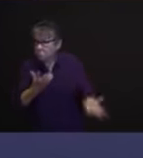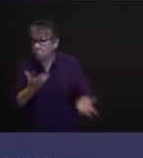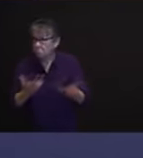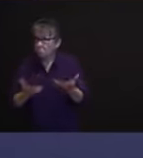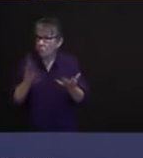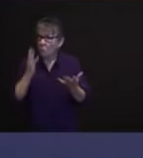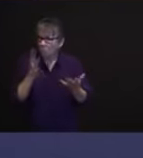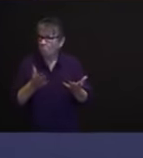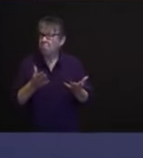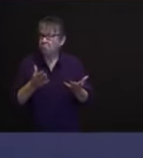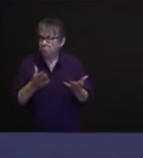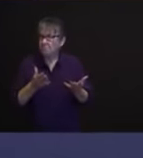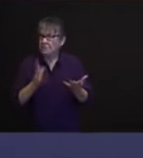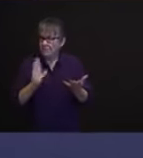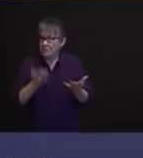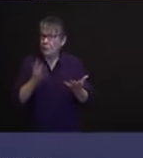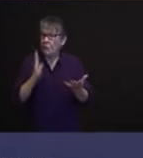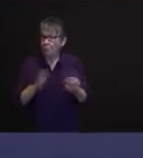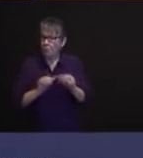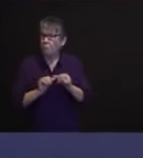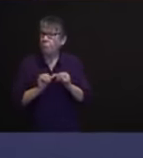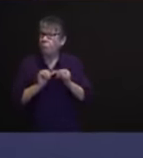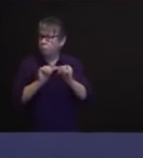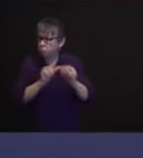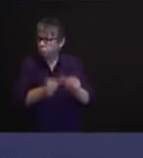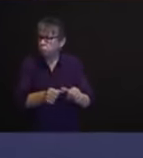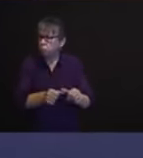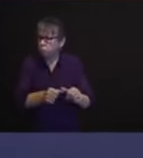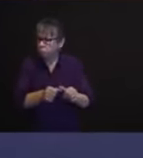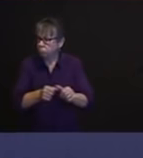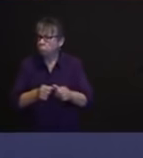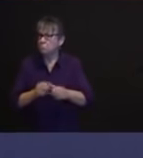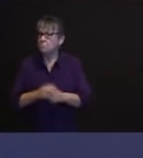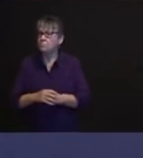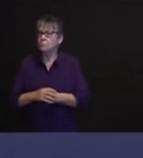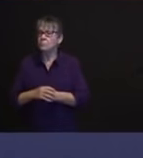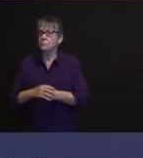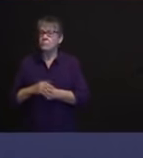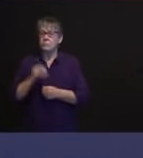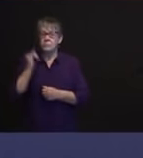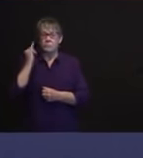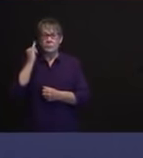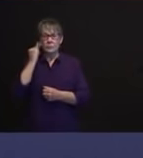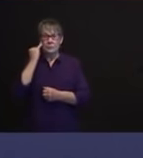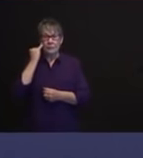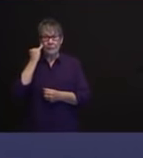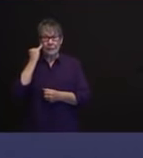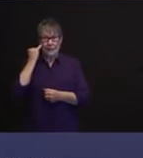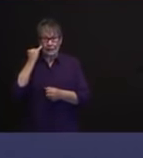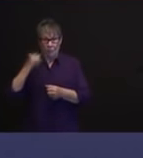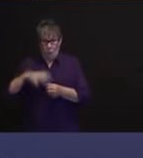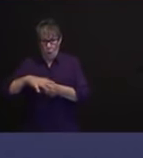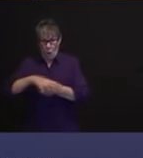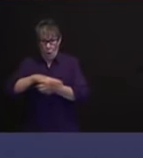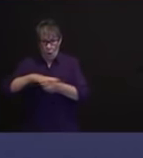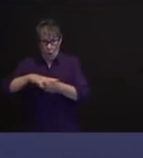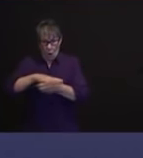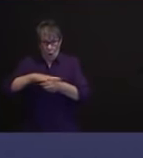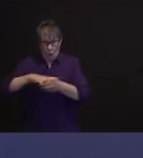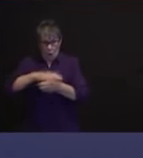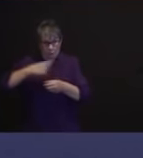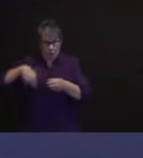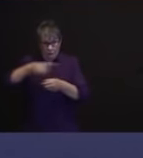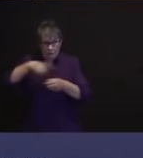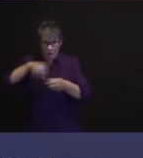If there's a local specific reason to take a 2-week pause, a lot of the transmission, again, is outside in. The school districts